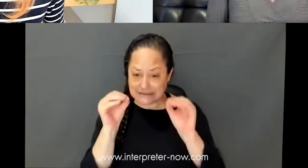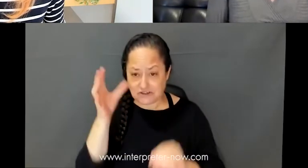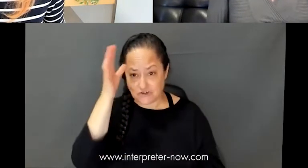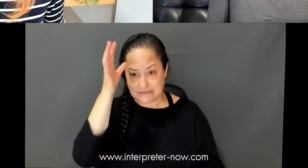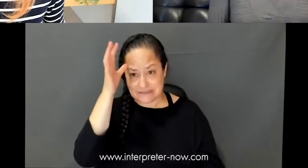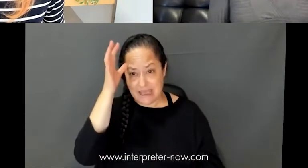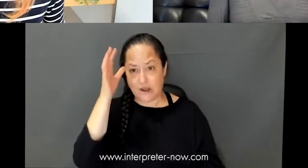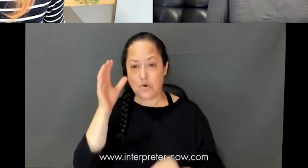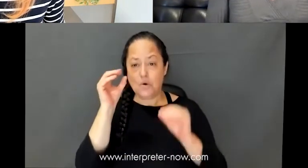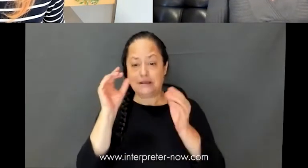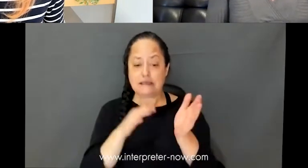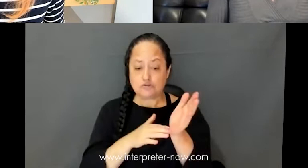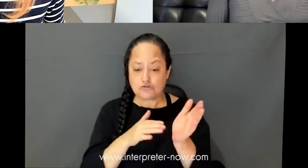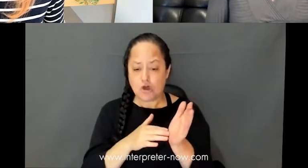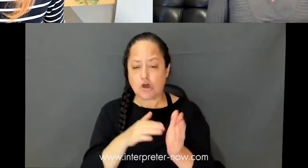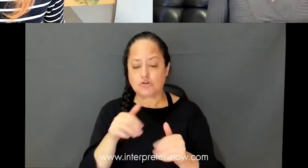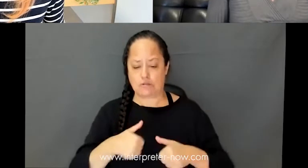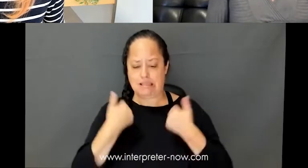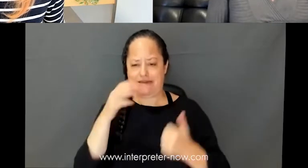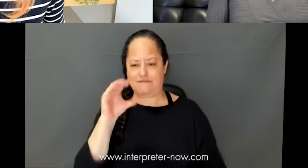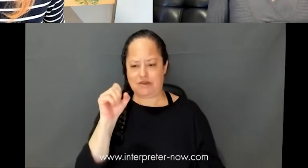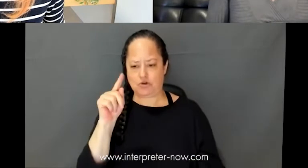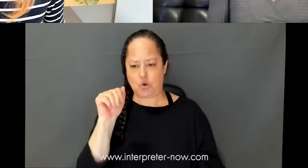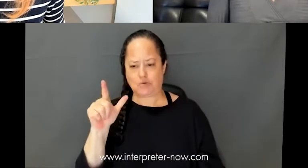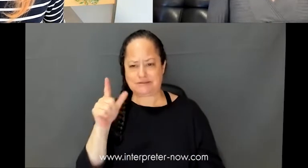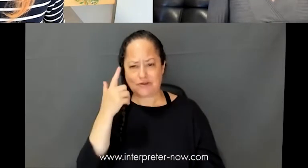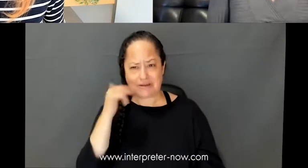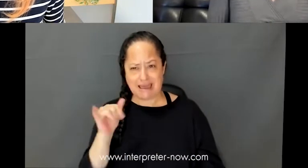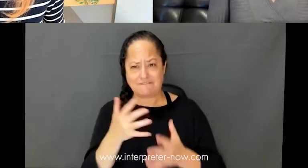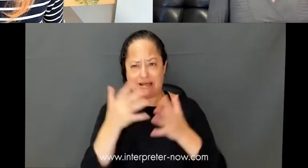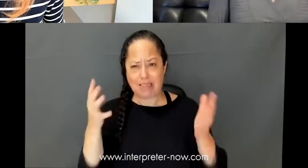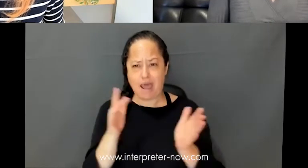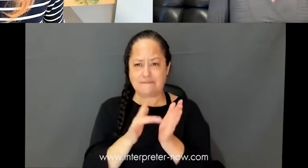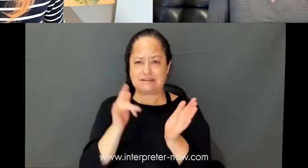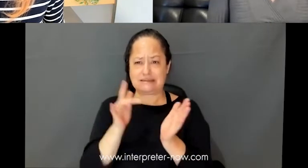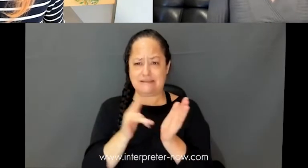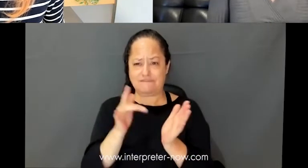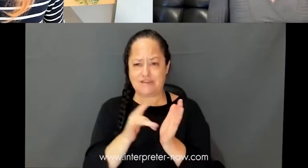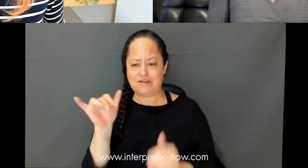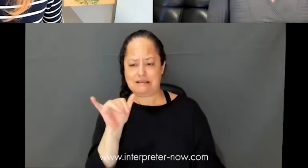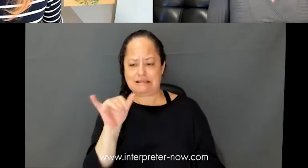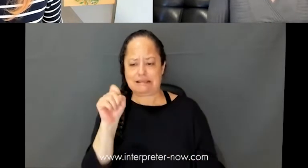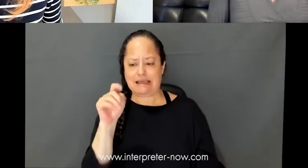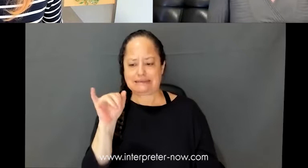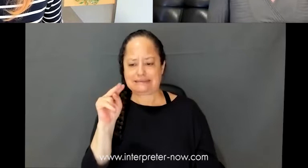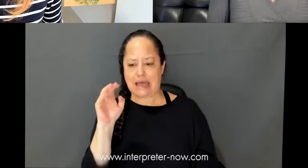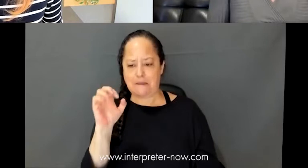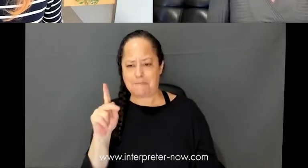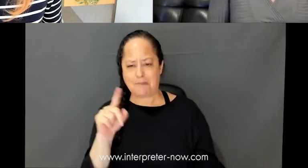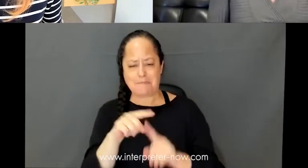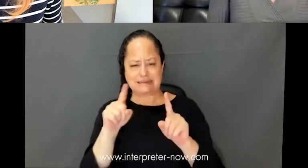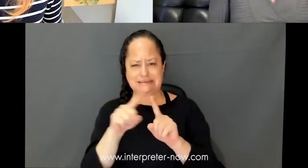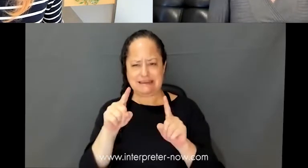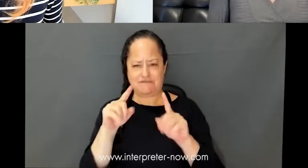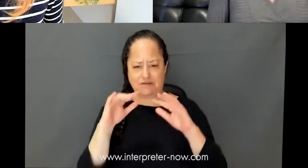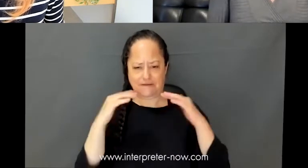coastal California, you have a lot of advantages. Much like Steinbeck, but with a very different population. We saw families